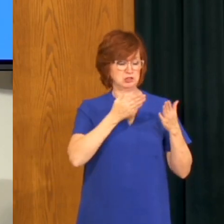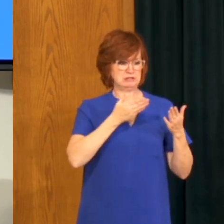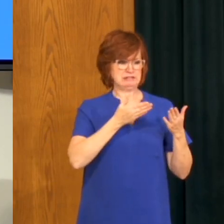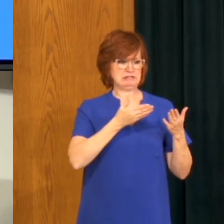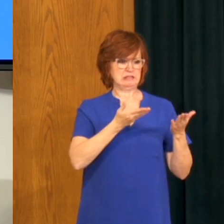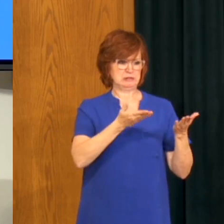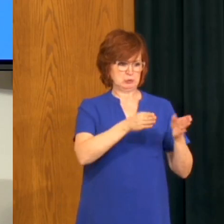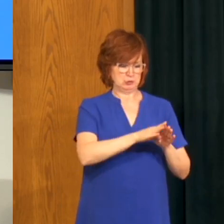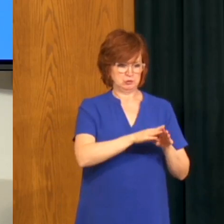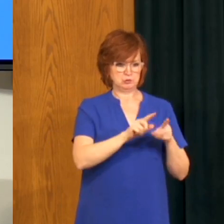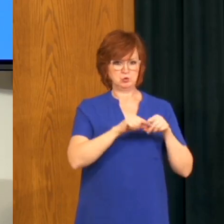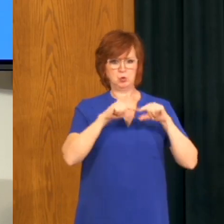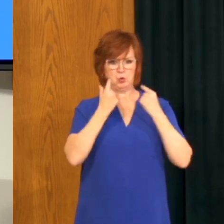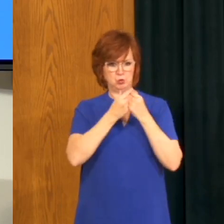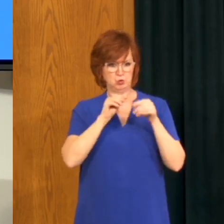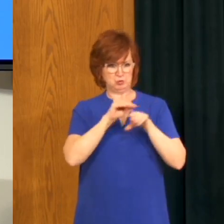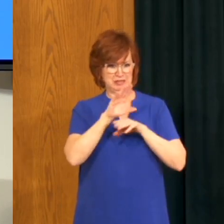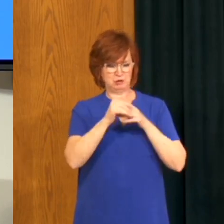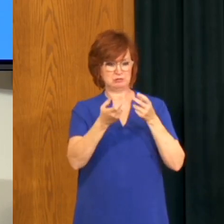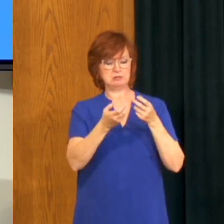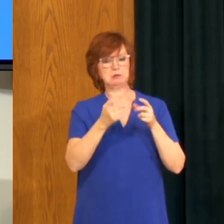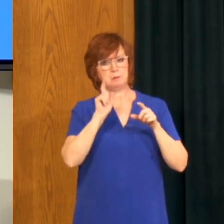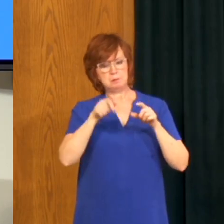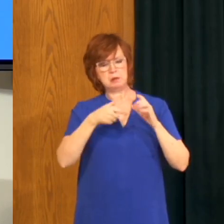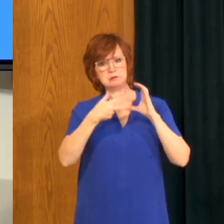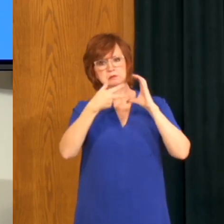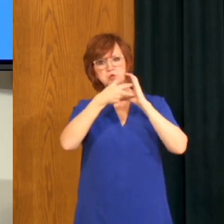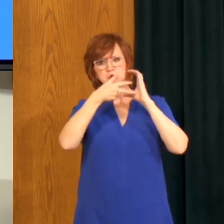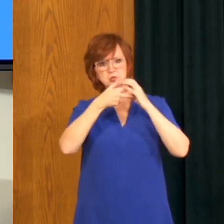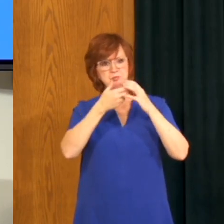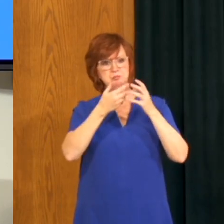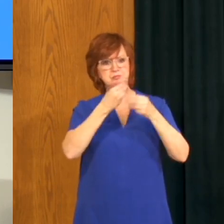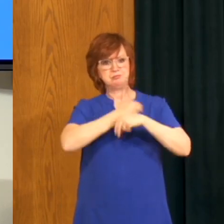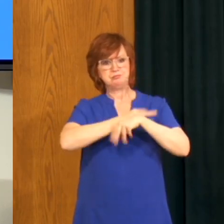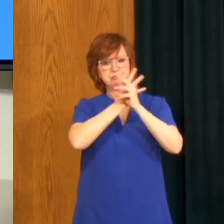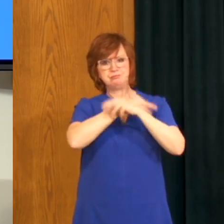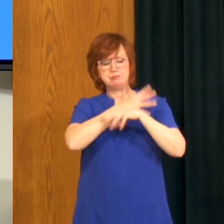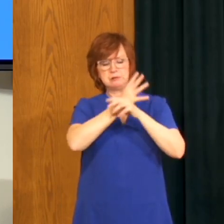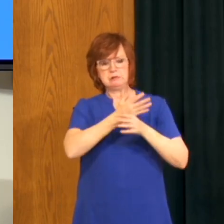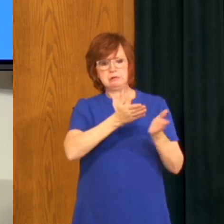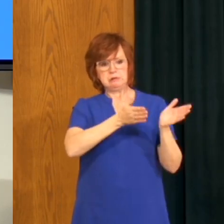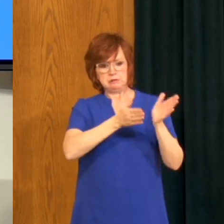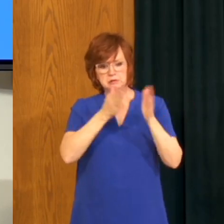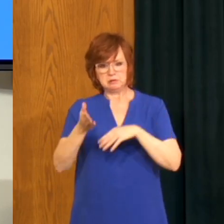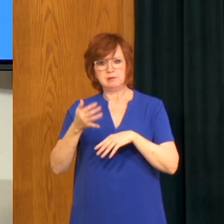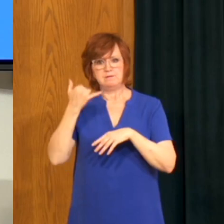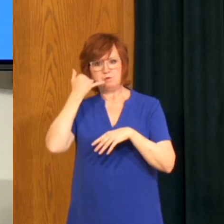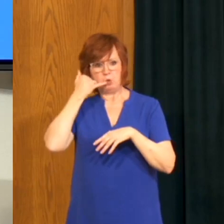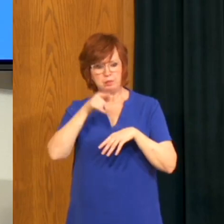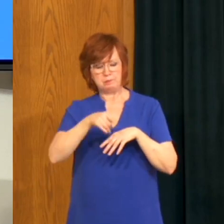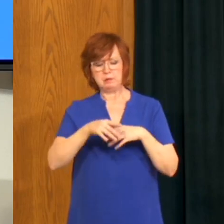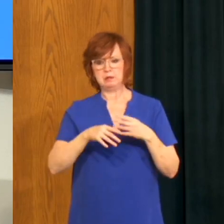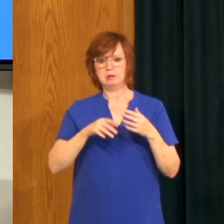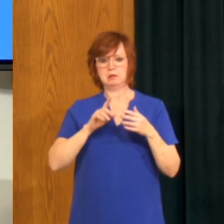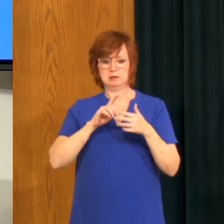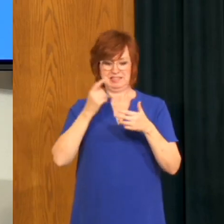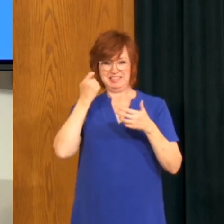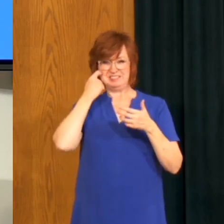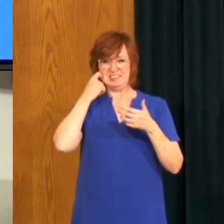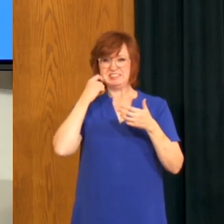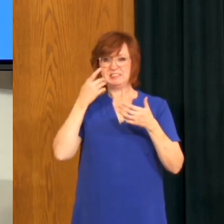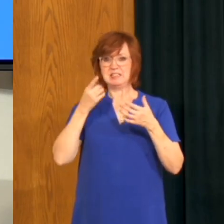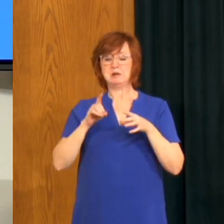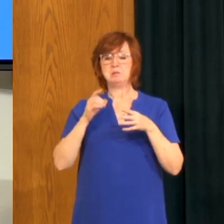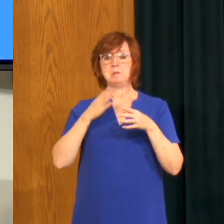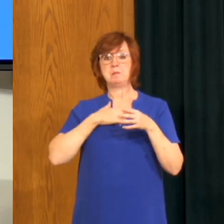more virtual. But as we reopen the system, and especially focusing on those everyday healthcare services in phase 1 and 2,